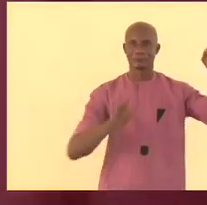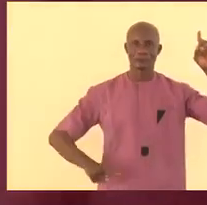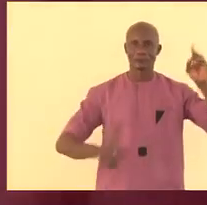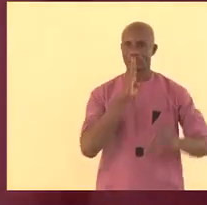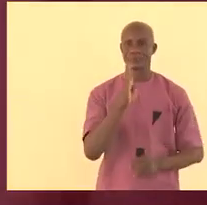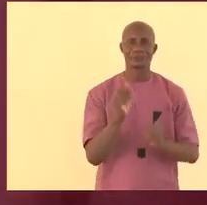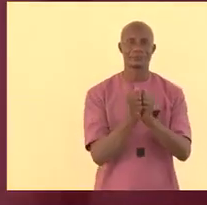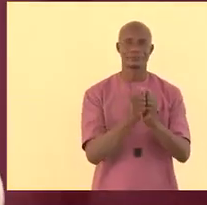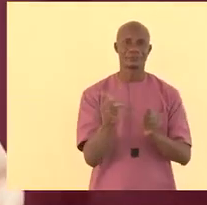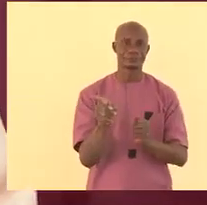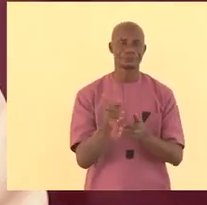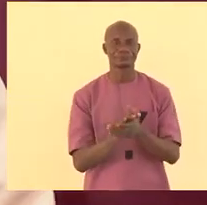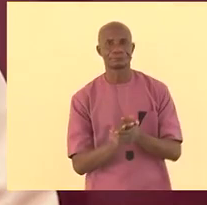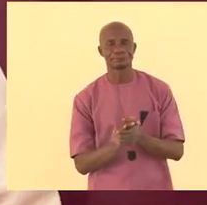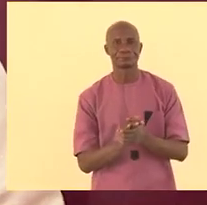be with you.